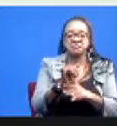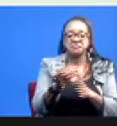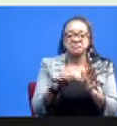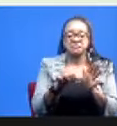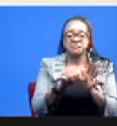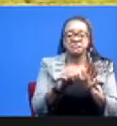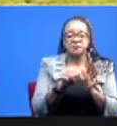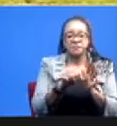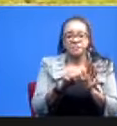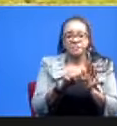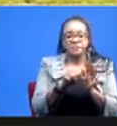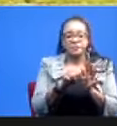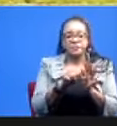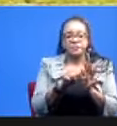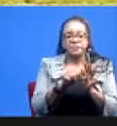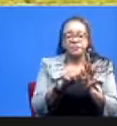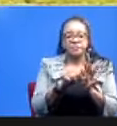irregularities.